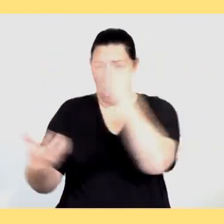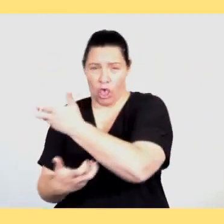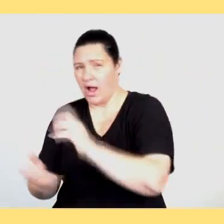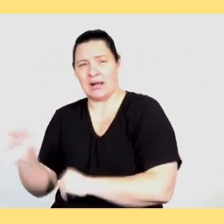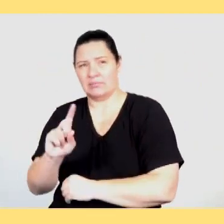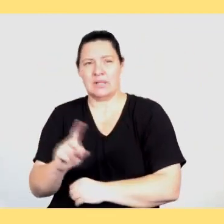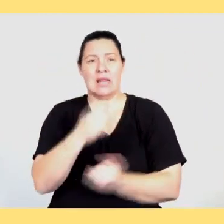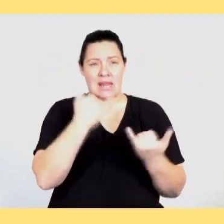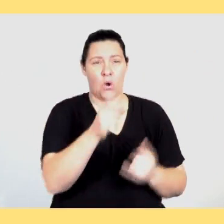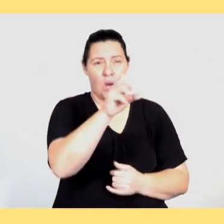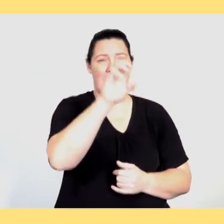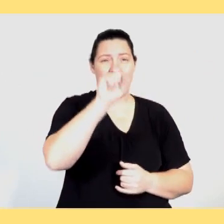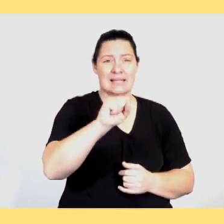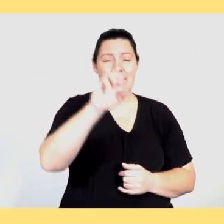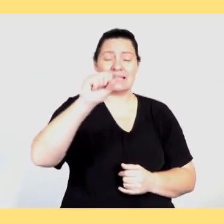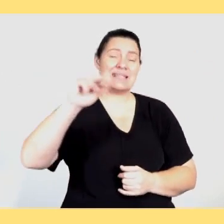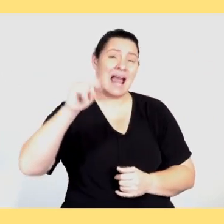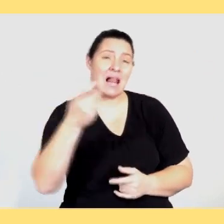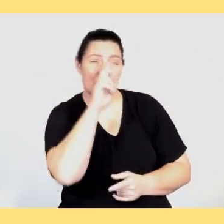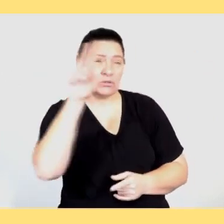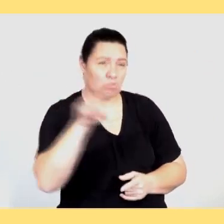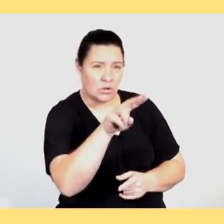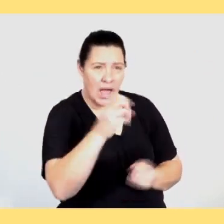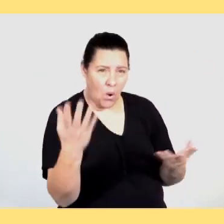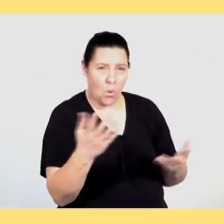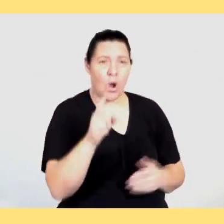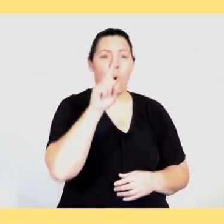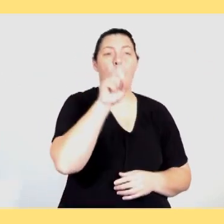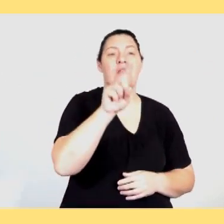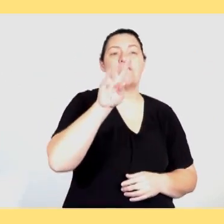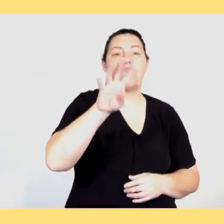debtor. S snail, how much was S snail?